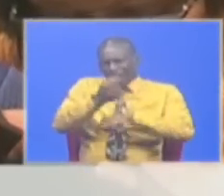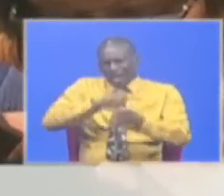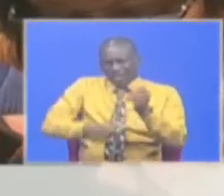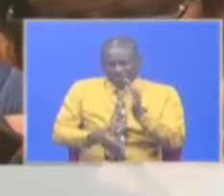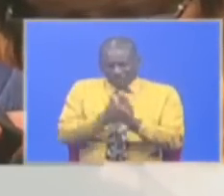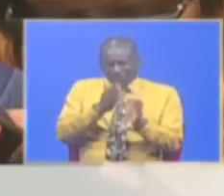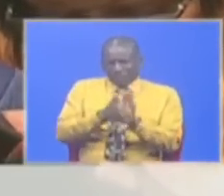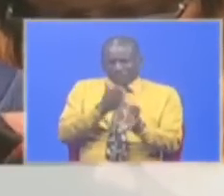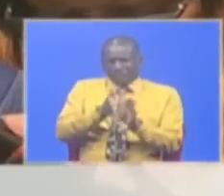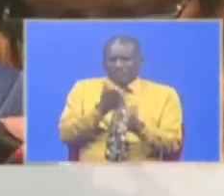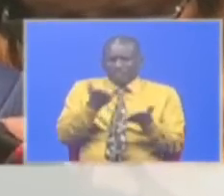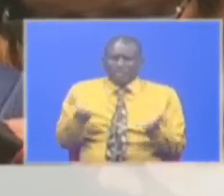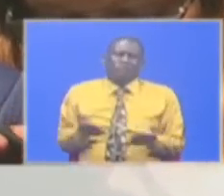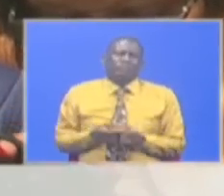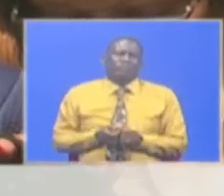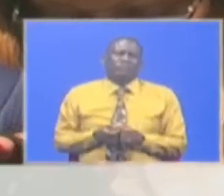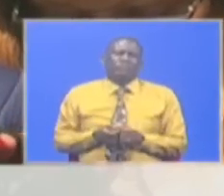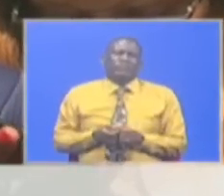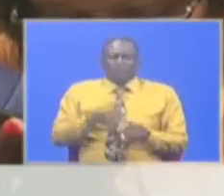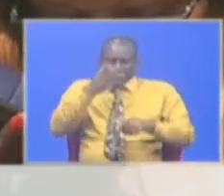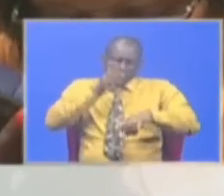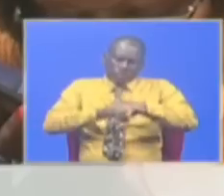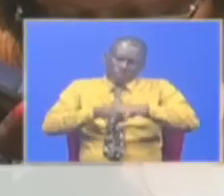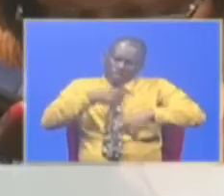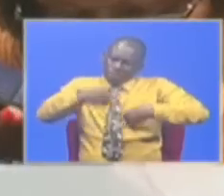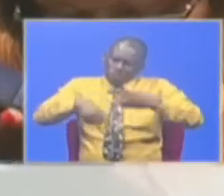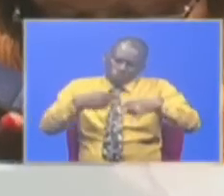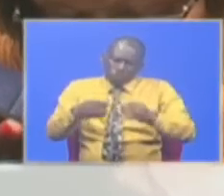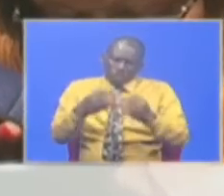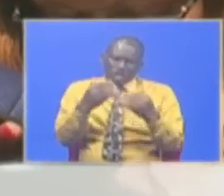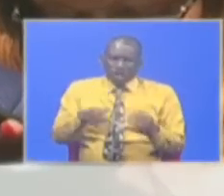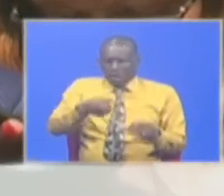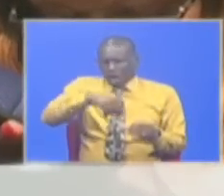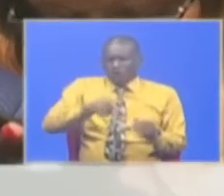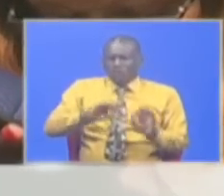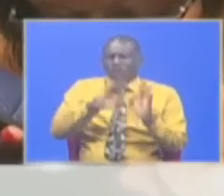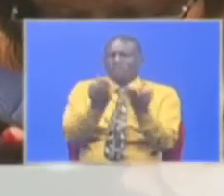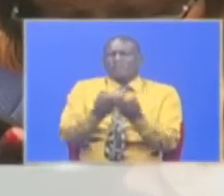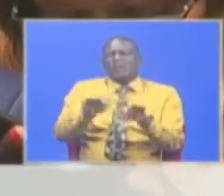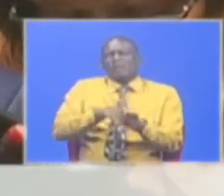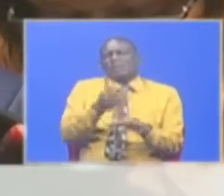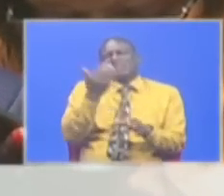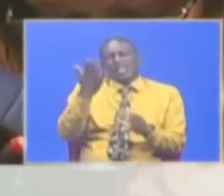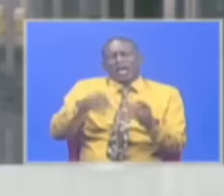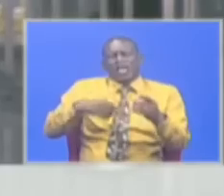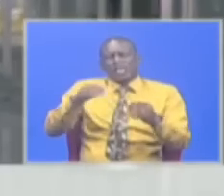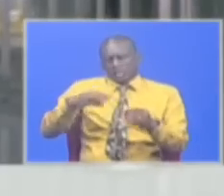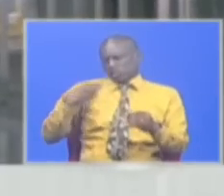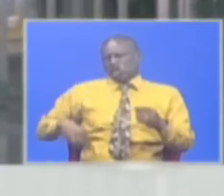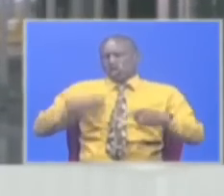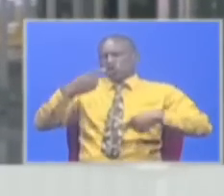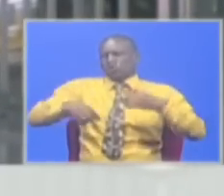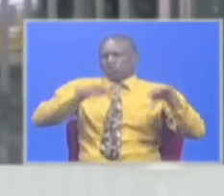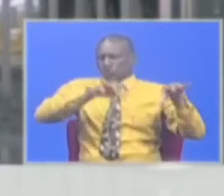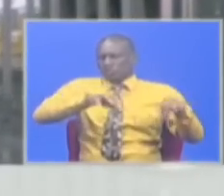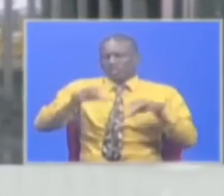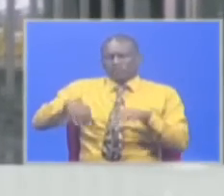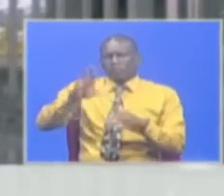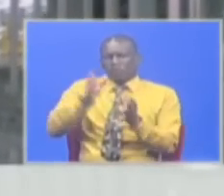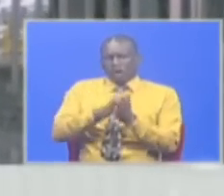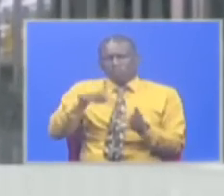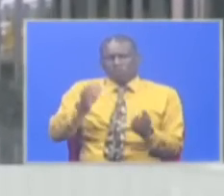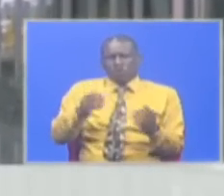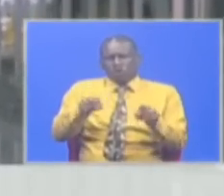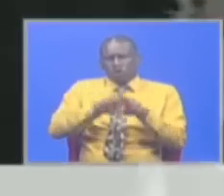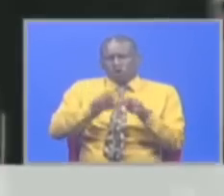juu vile muda unaendelea ndio sasa wanaendelea kupatwa na mashida tofauti tofauti. They also question why